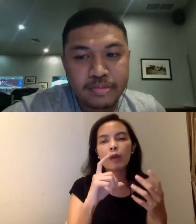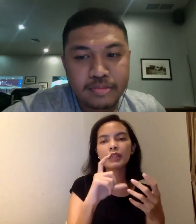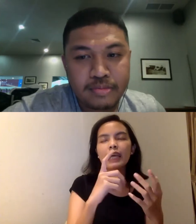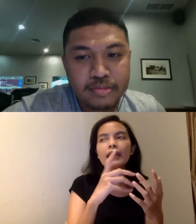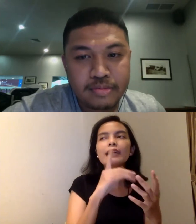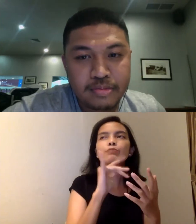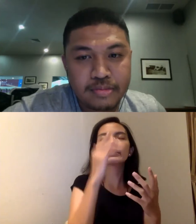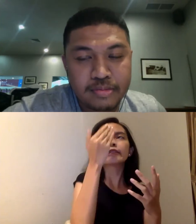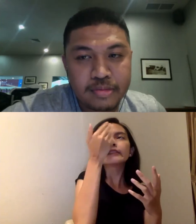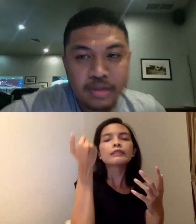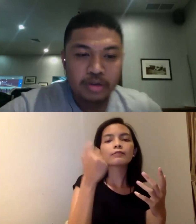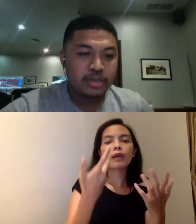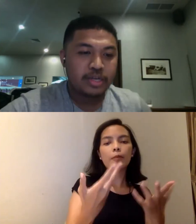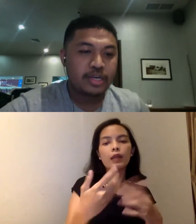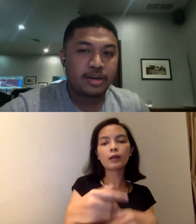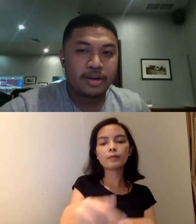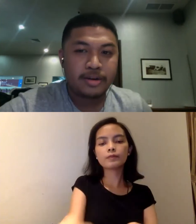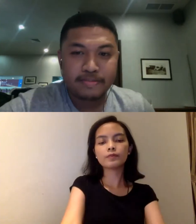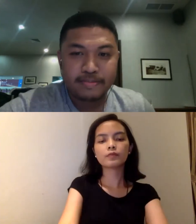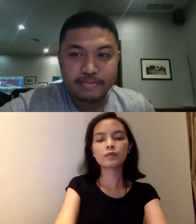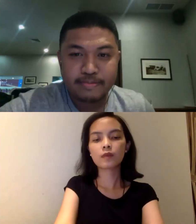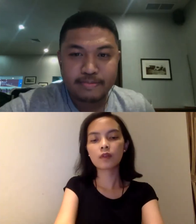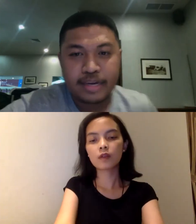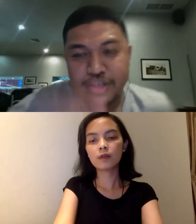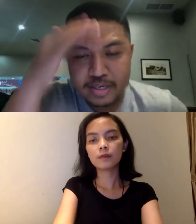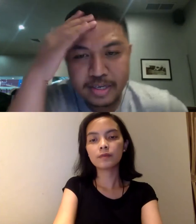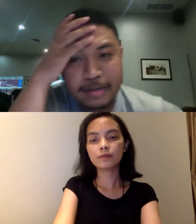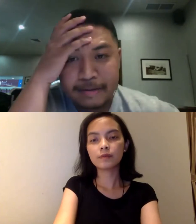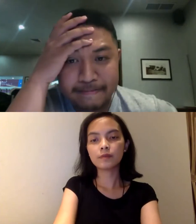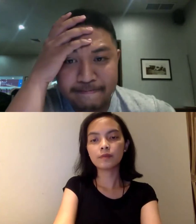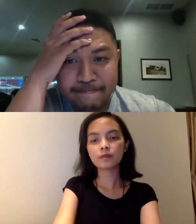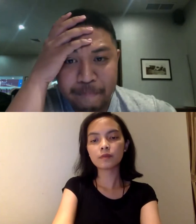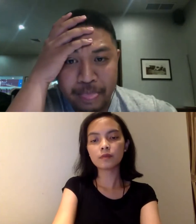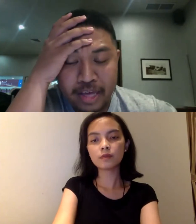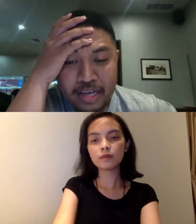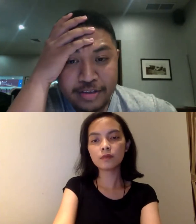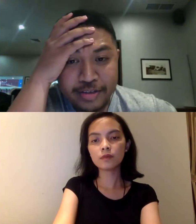you recognize it? Okay. Actually,